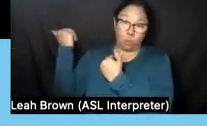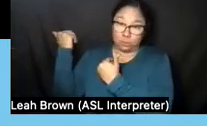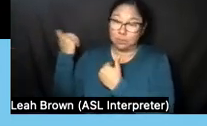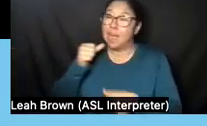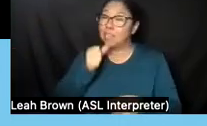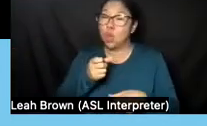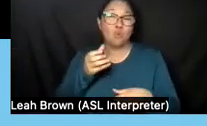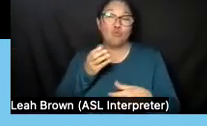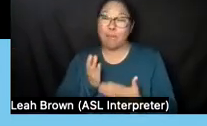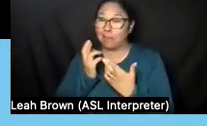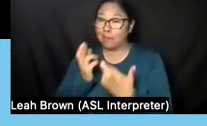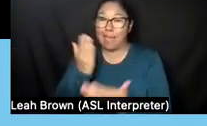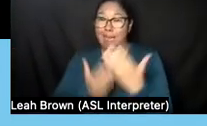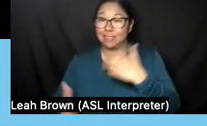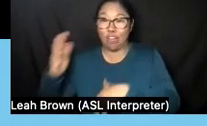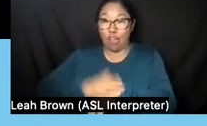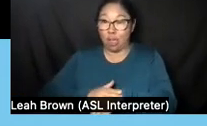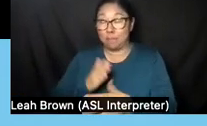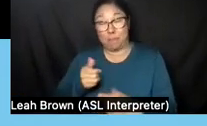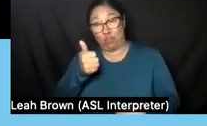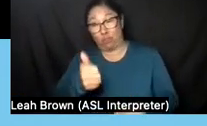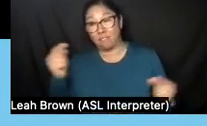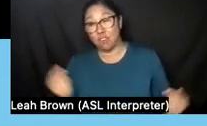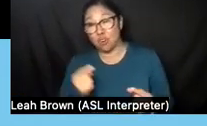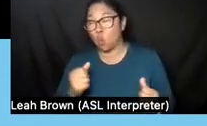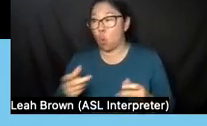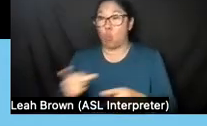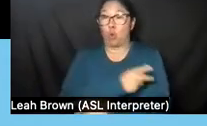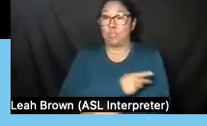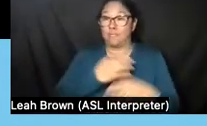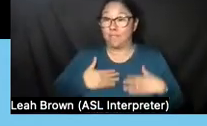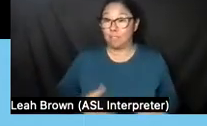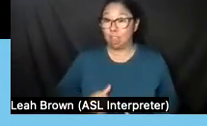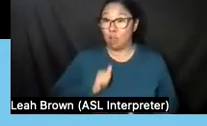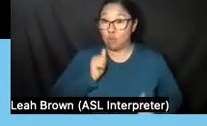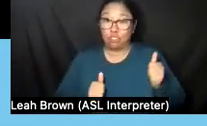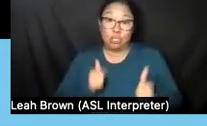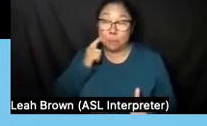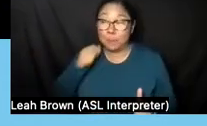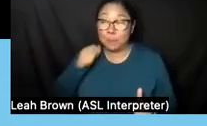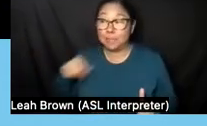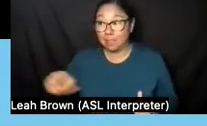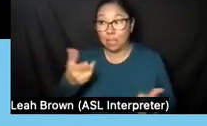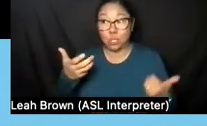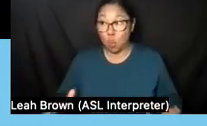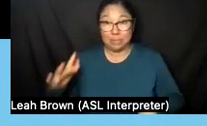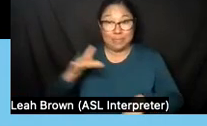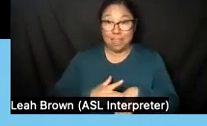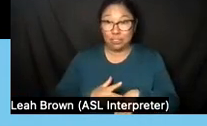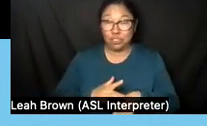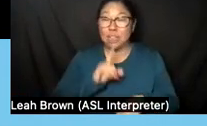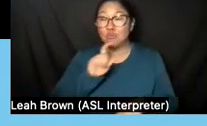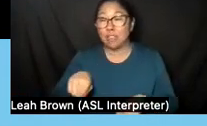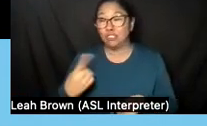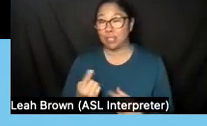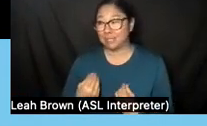with the kiddo because you might get hurt, or that might engage in more of the physical aggression because they might not like to be touched. And just giving them that space